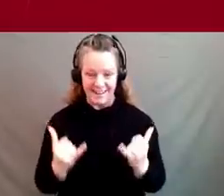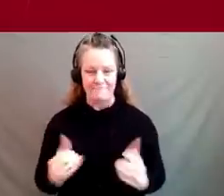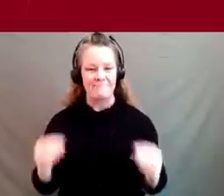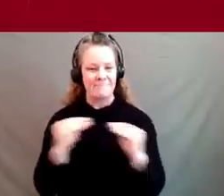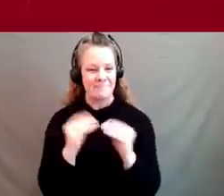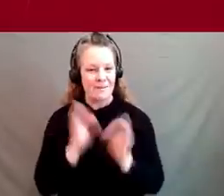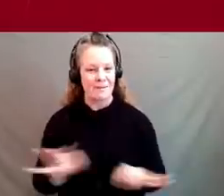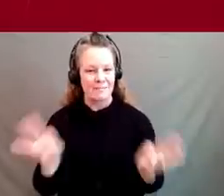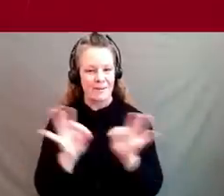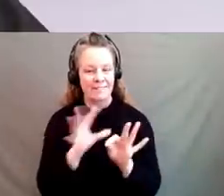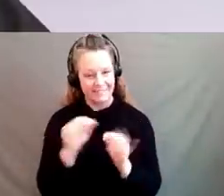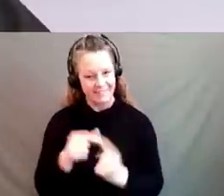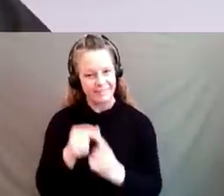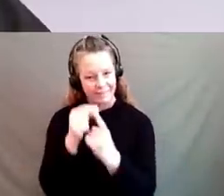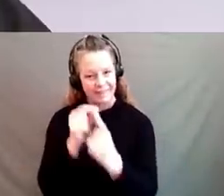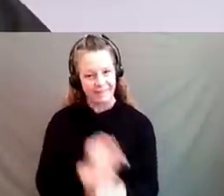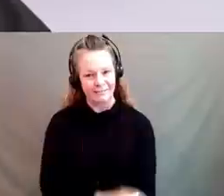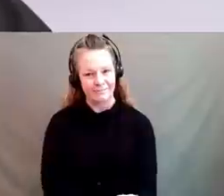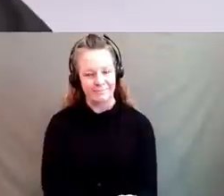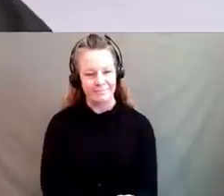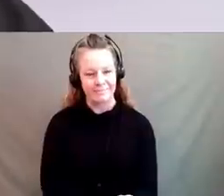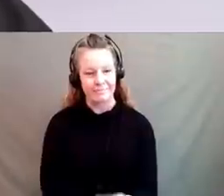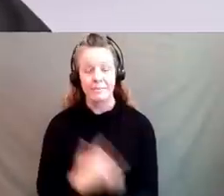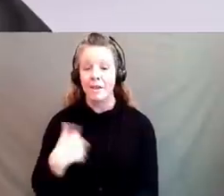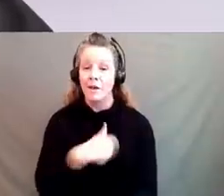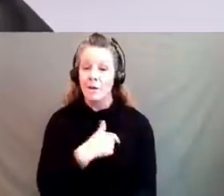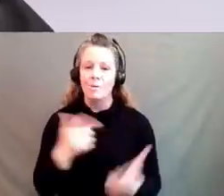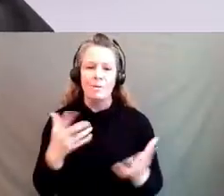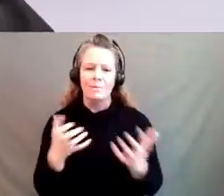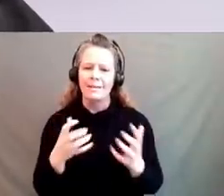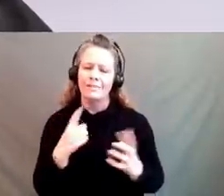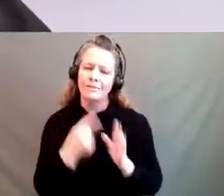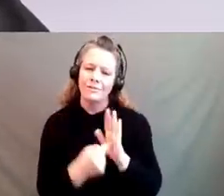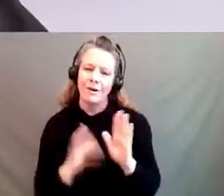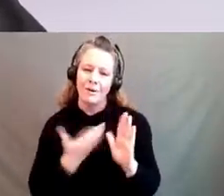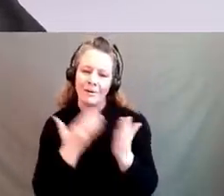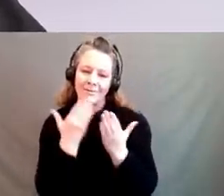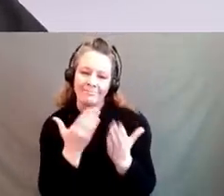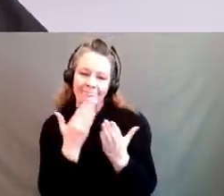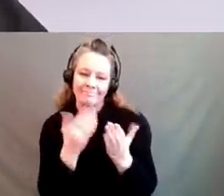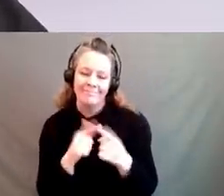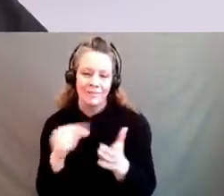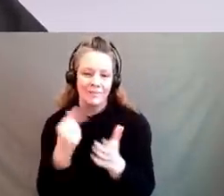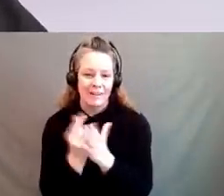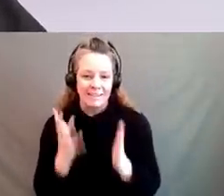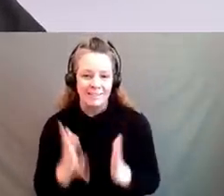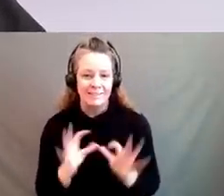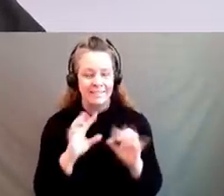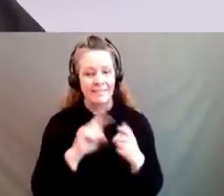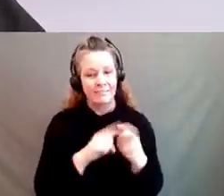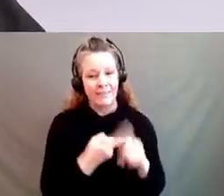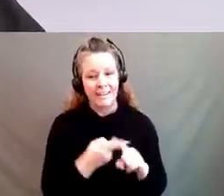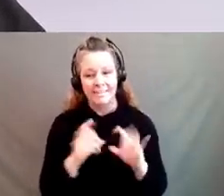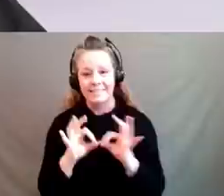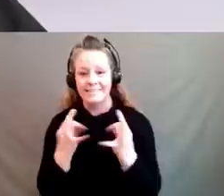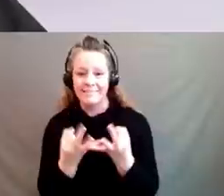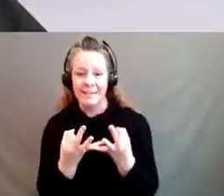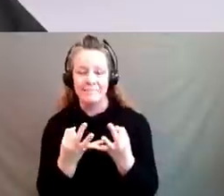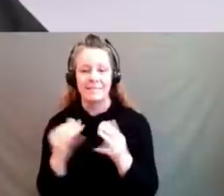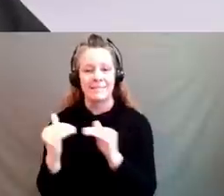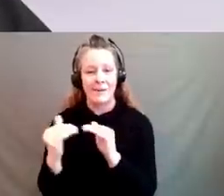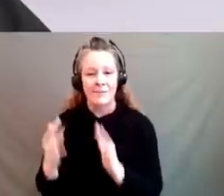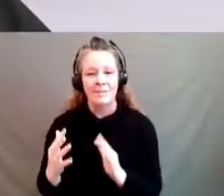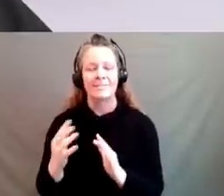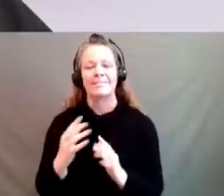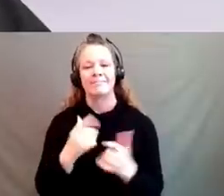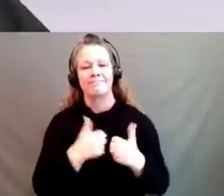and special. We want to express our thanks to our graduates' friends, family members, colleagues, and loved